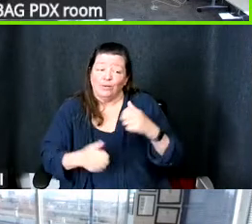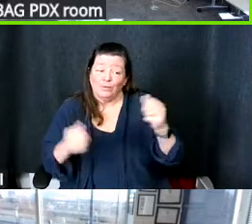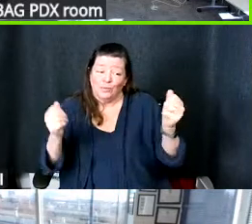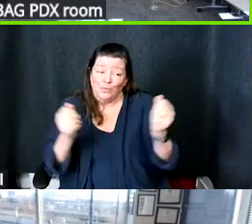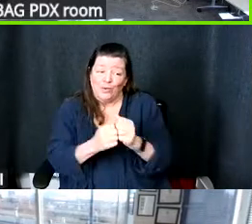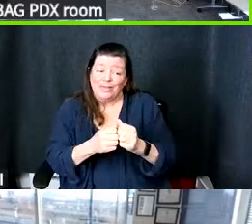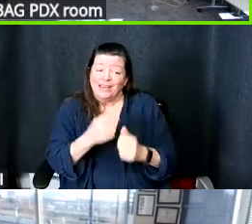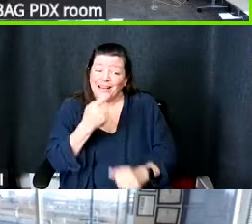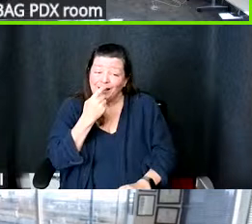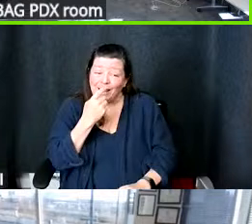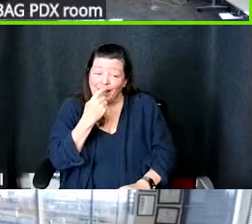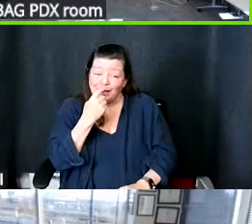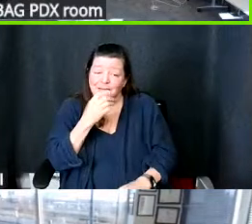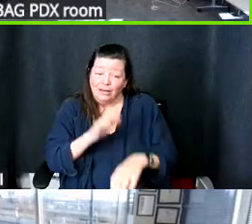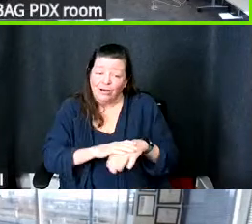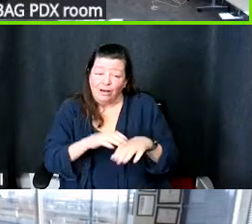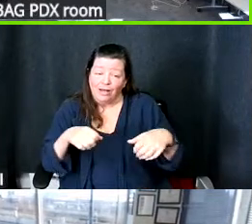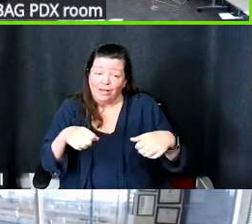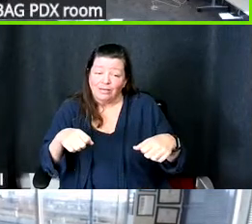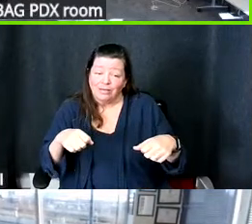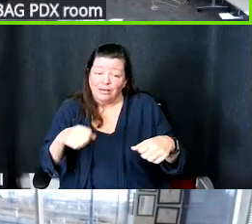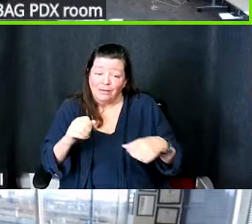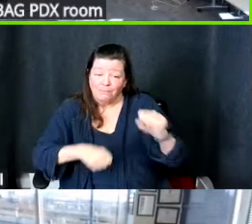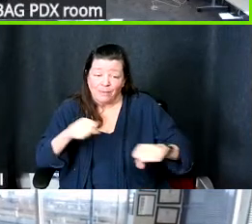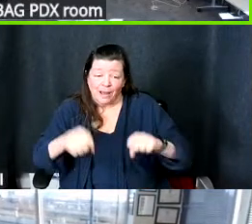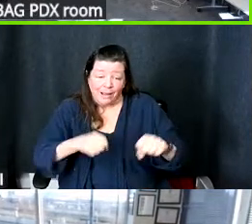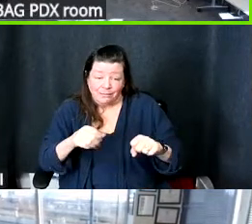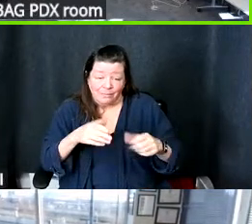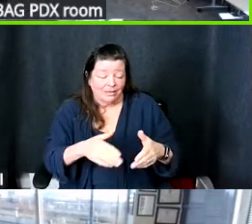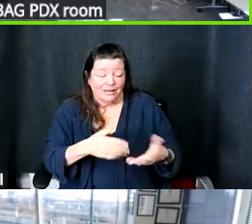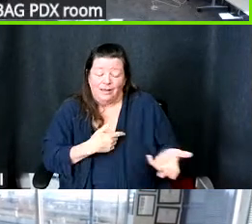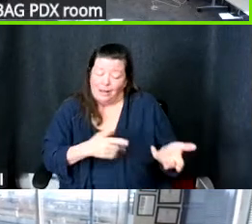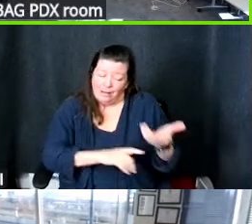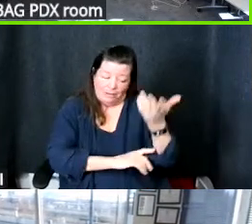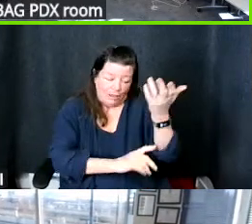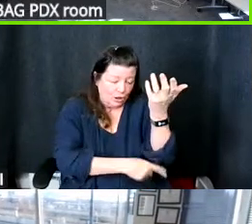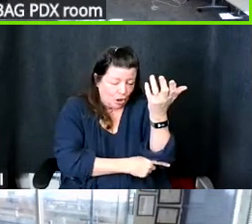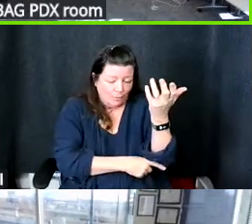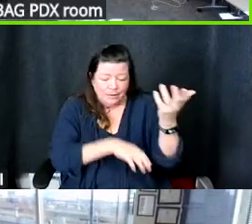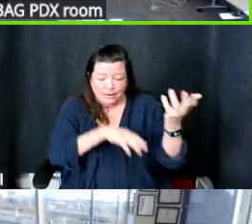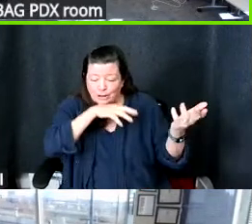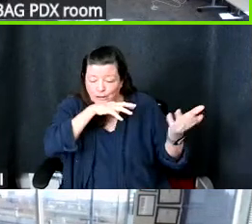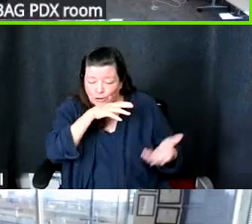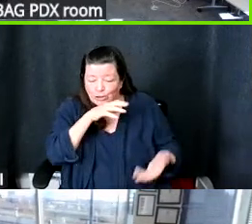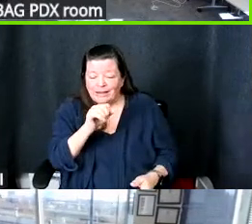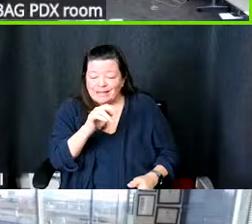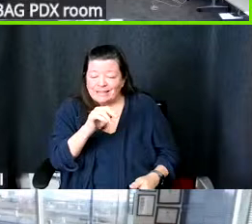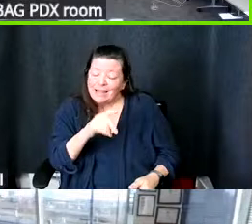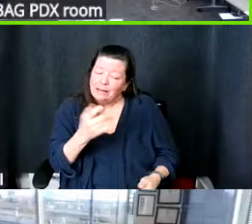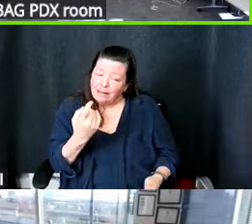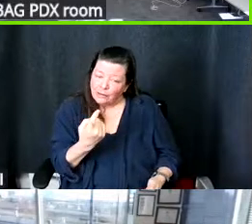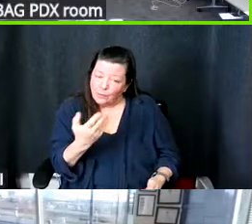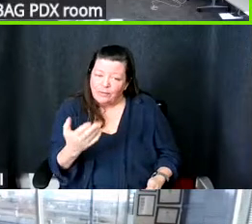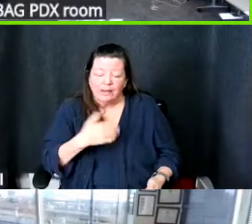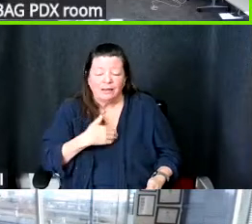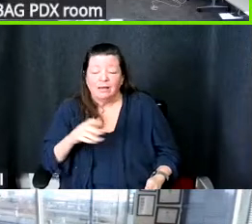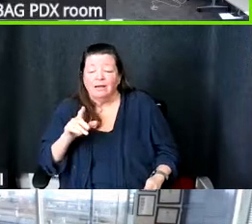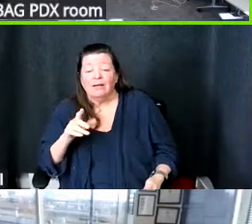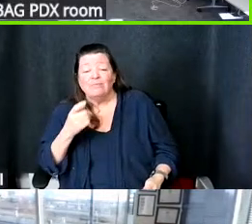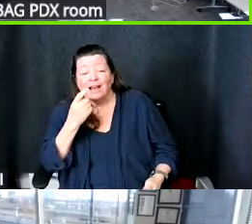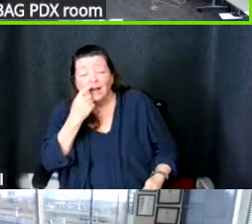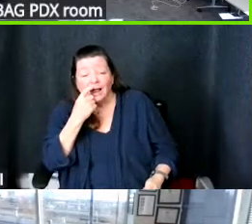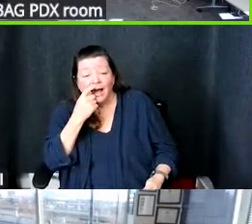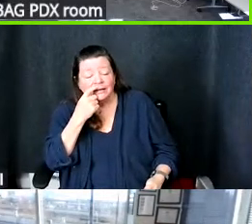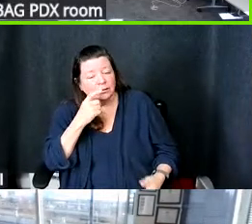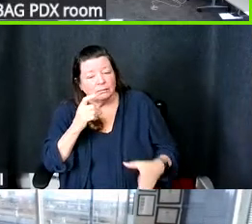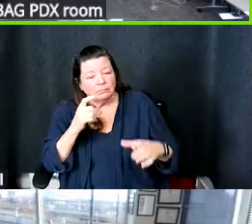So irrespective of garbage, garbage in dirt or sand is one thing. Glass, your tire gets punctured.